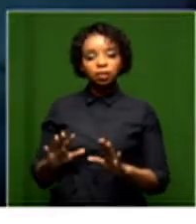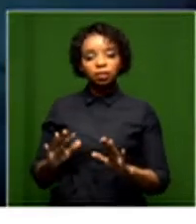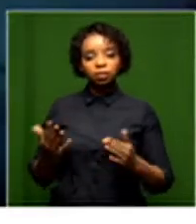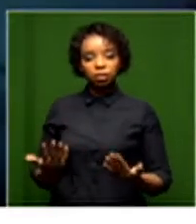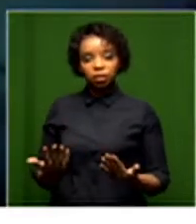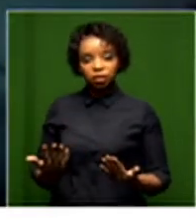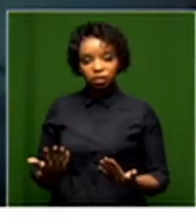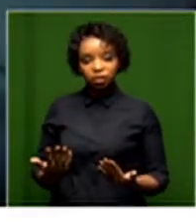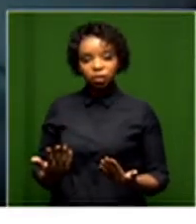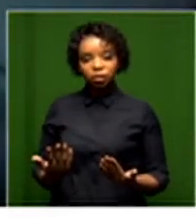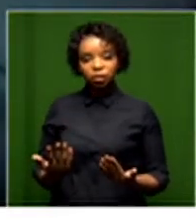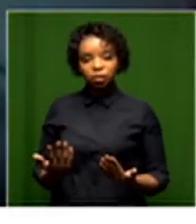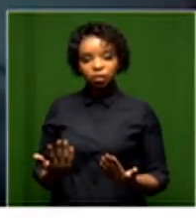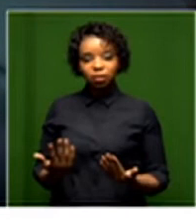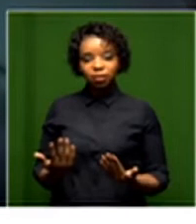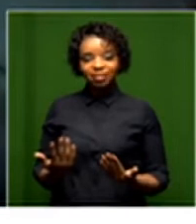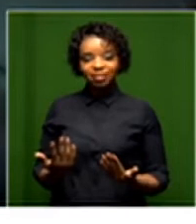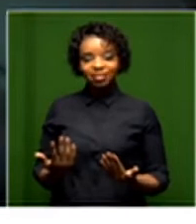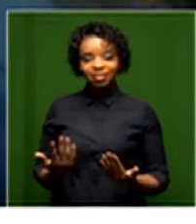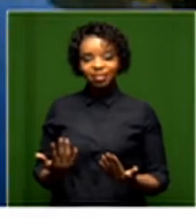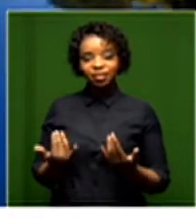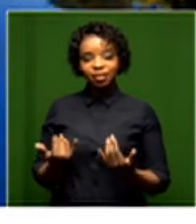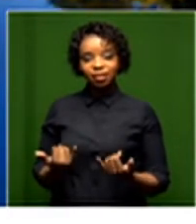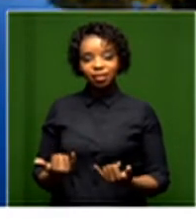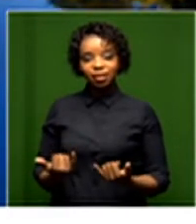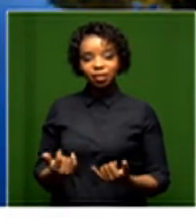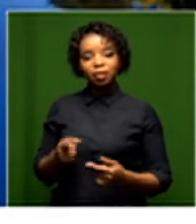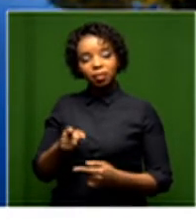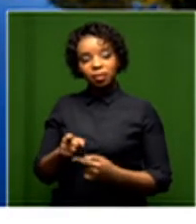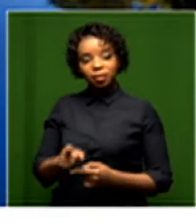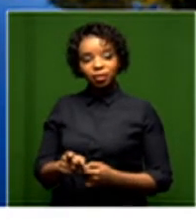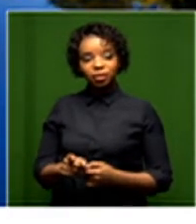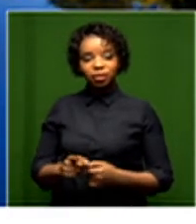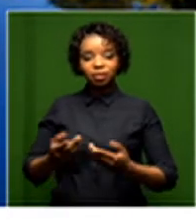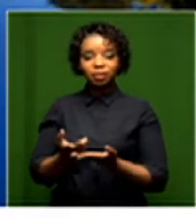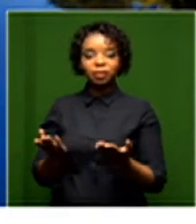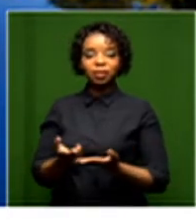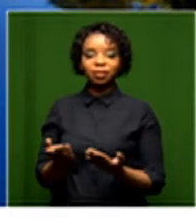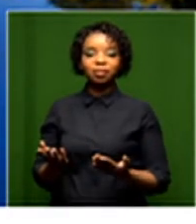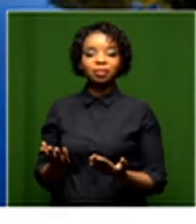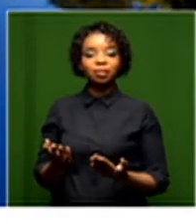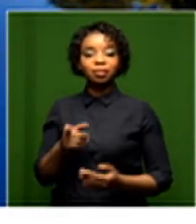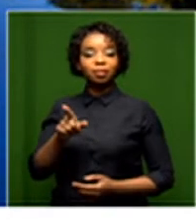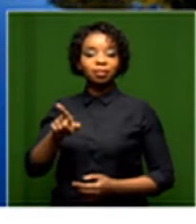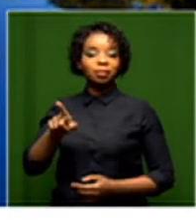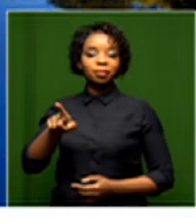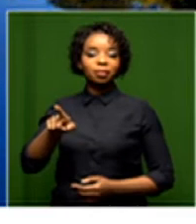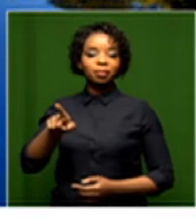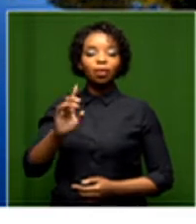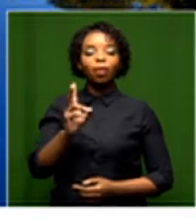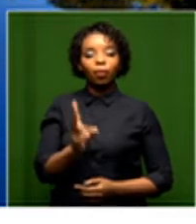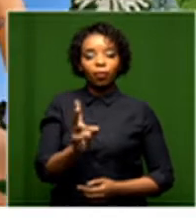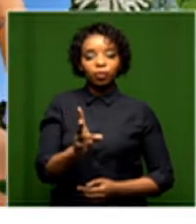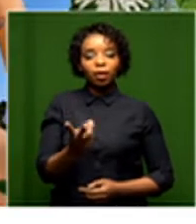it's just the mountain. See, we're busy saving electricity here in the building. And then they've also